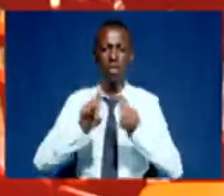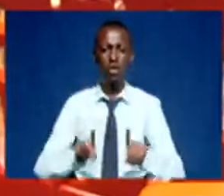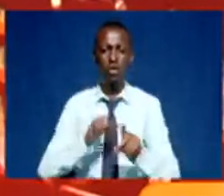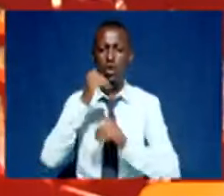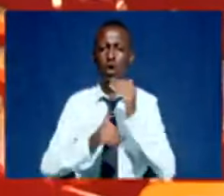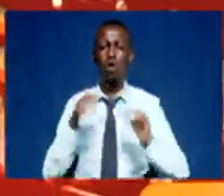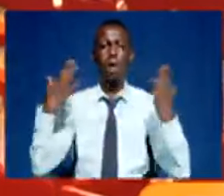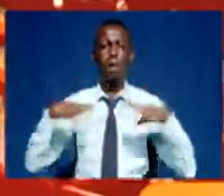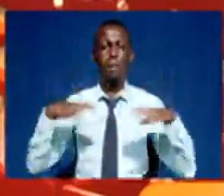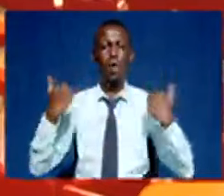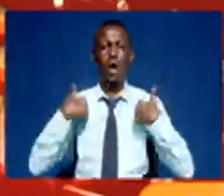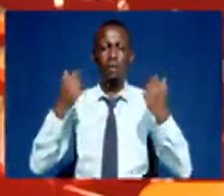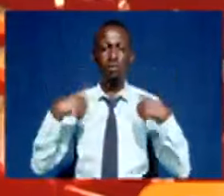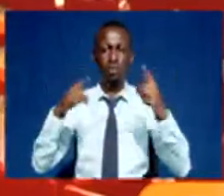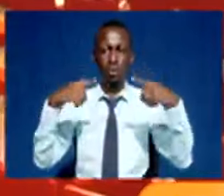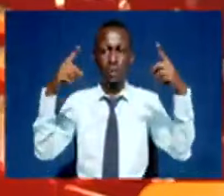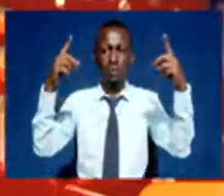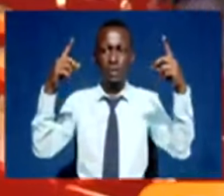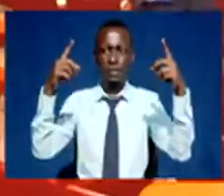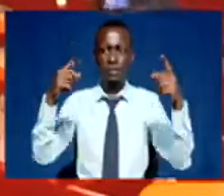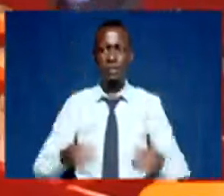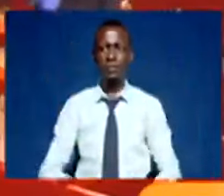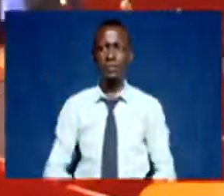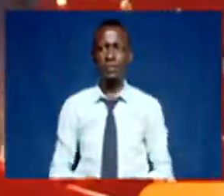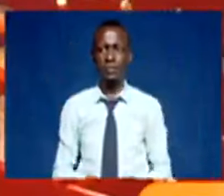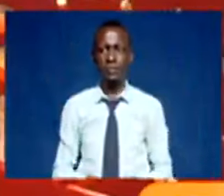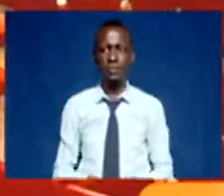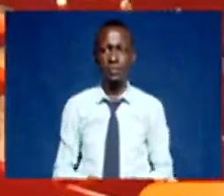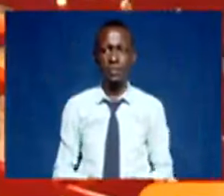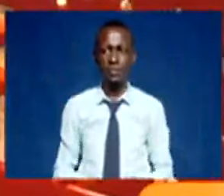citizens. Marianne Nyambura, Citizen TV, in Kigali, Rwanda.